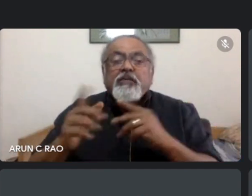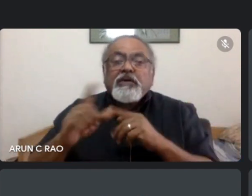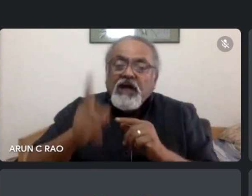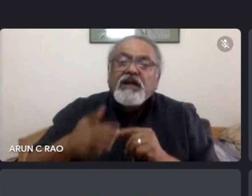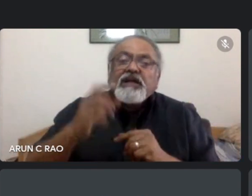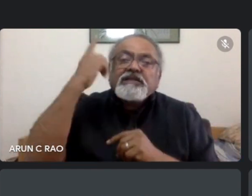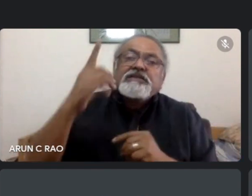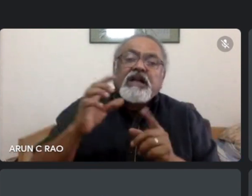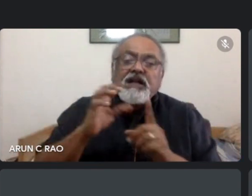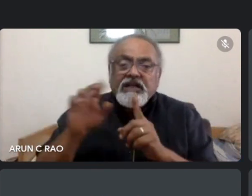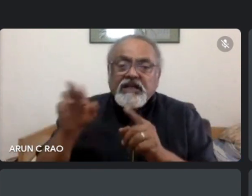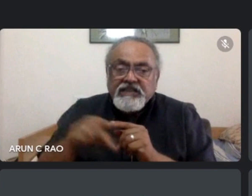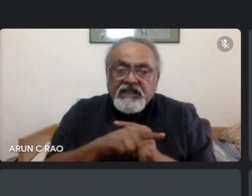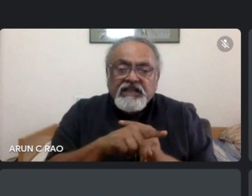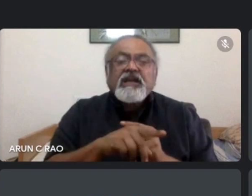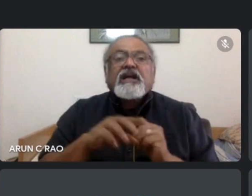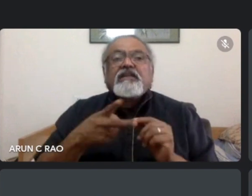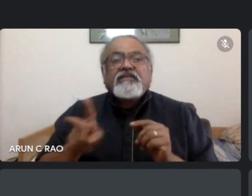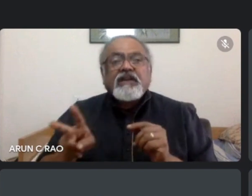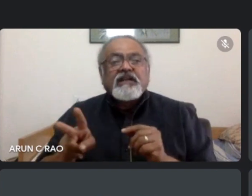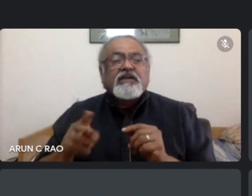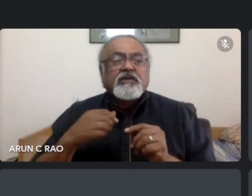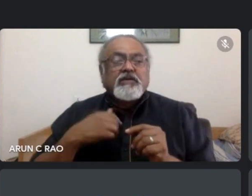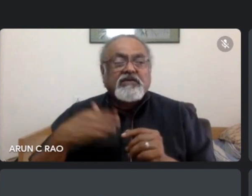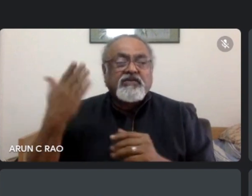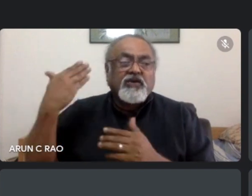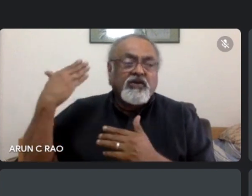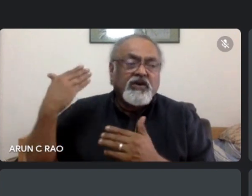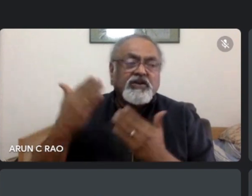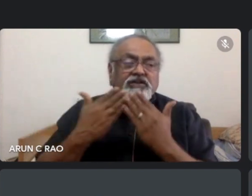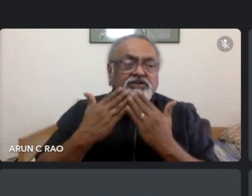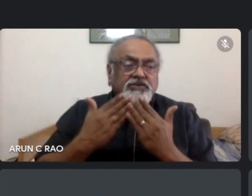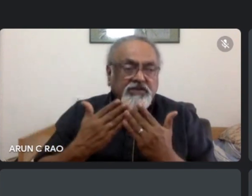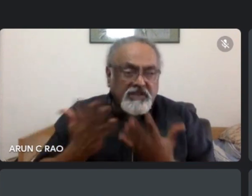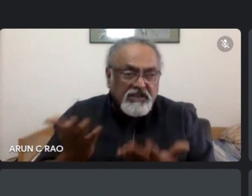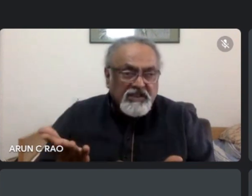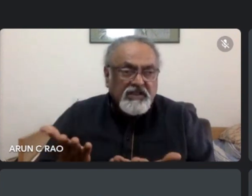when I'm in class, like when I was in class, when I was in